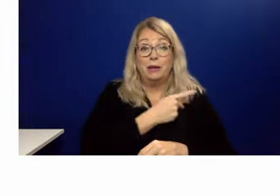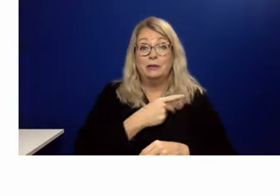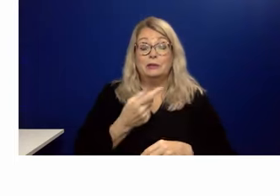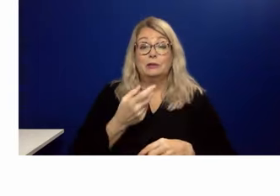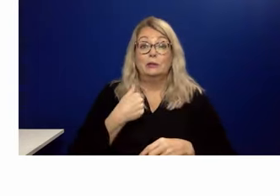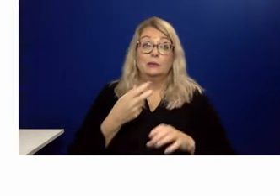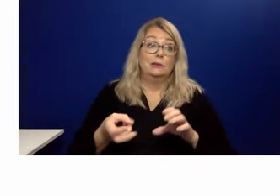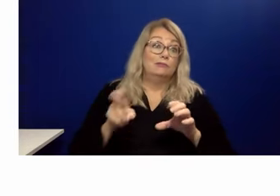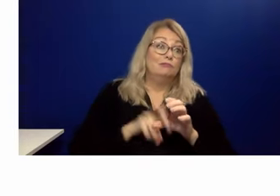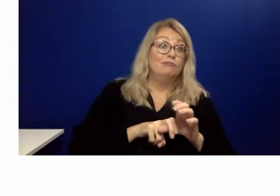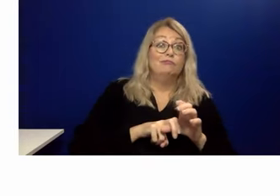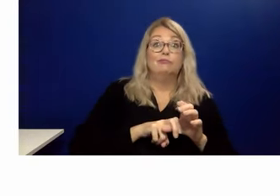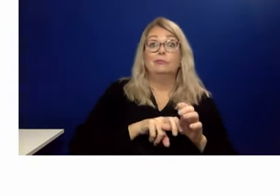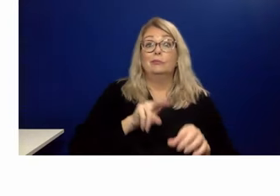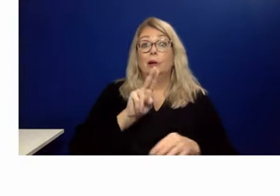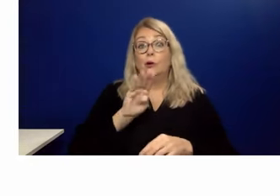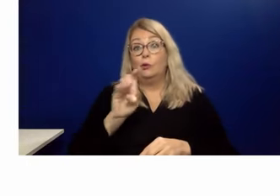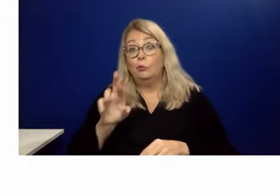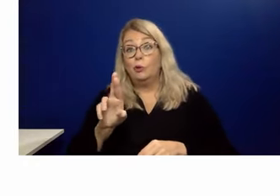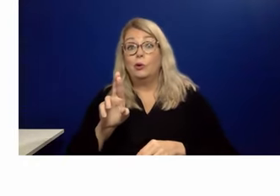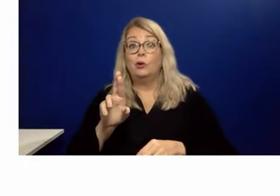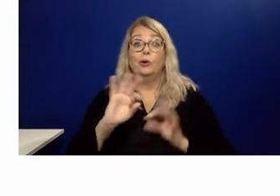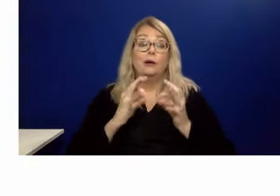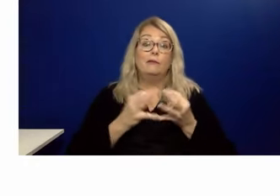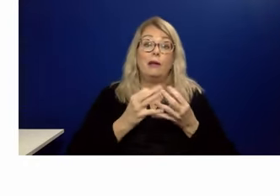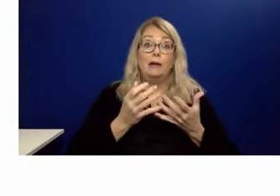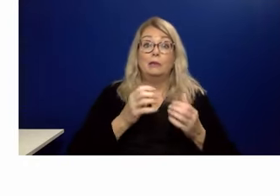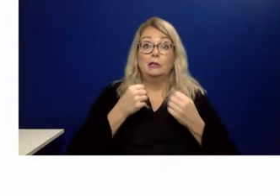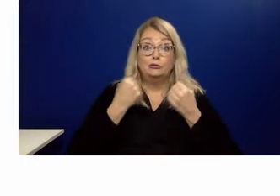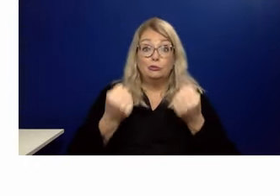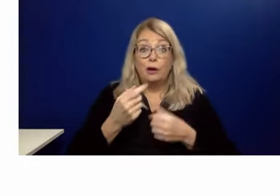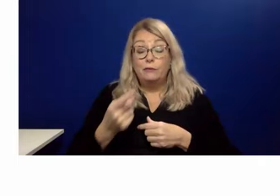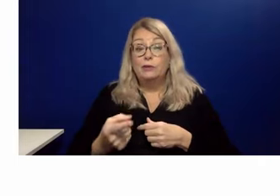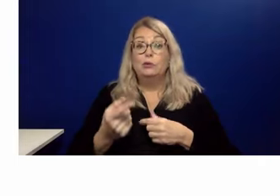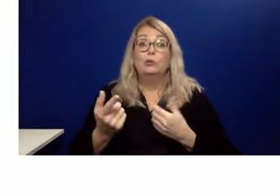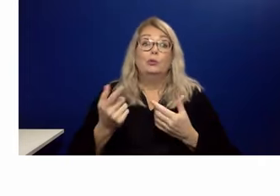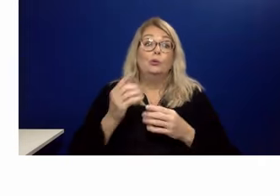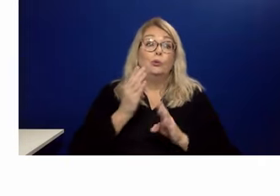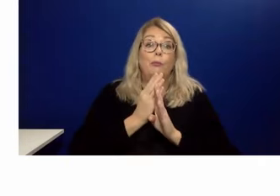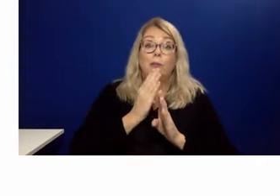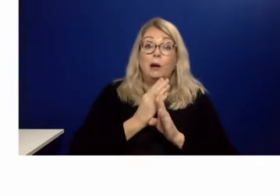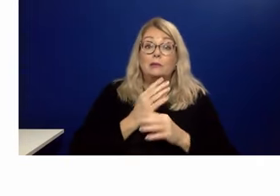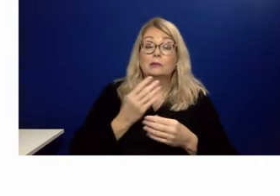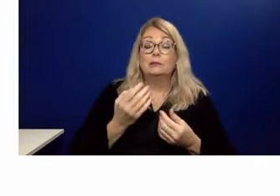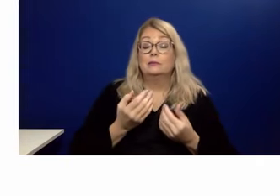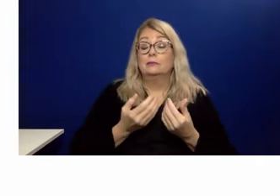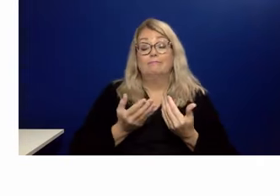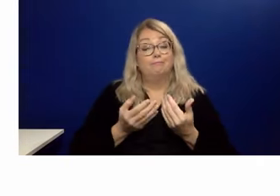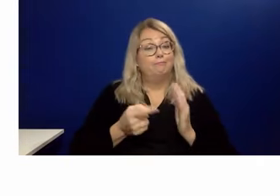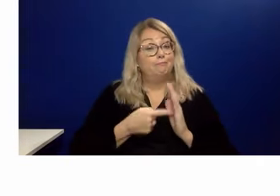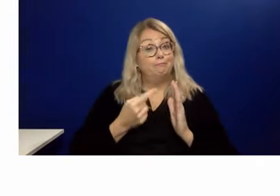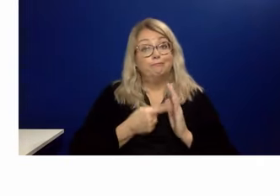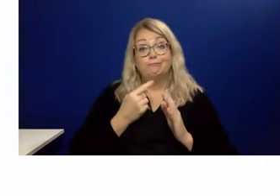Uber, have a relative take you. Almost sometimes impossible. Getting